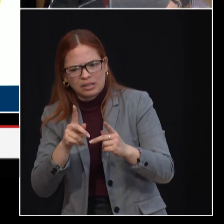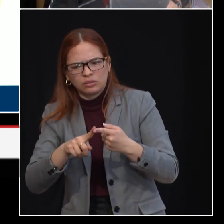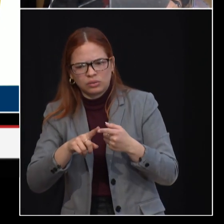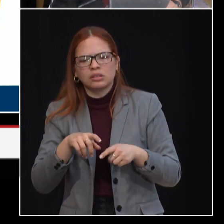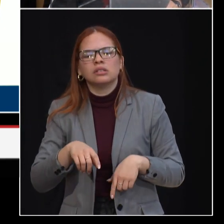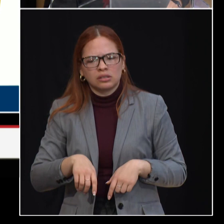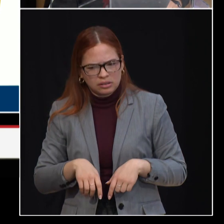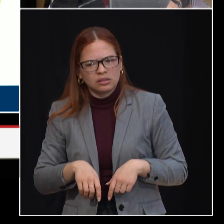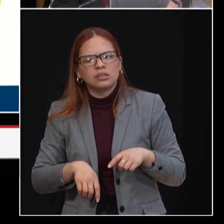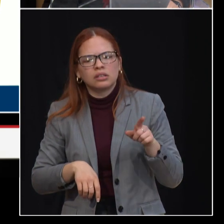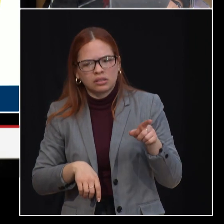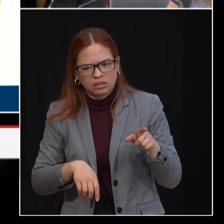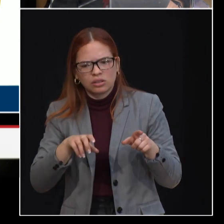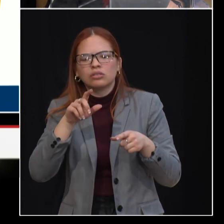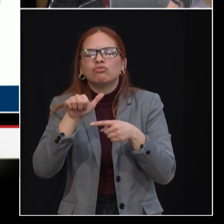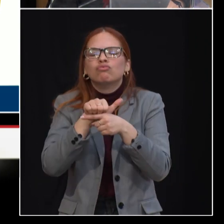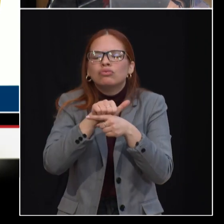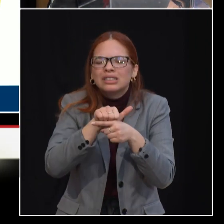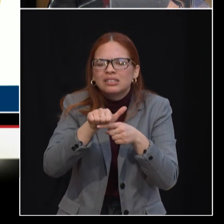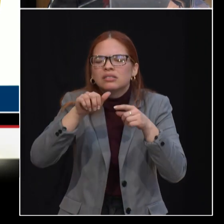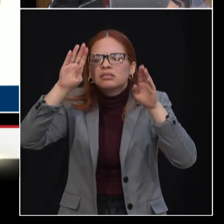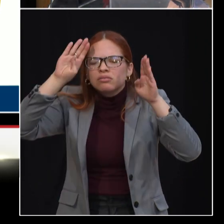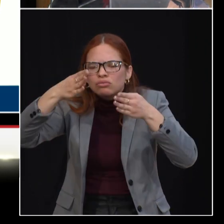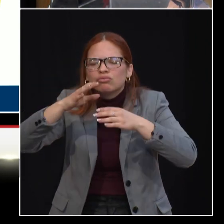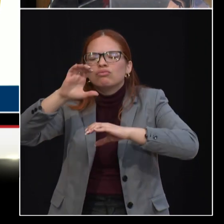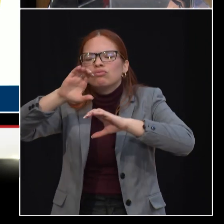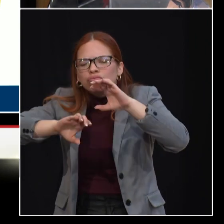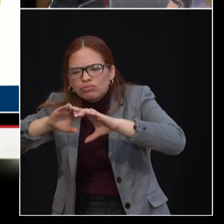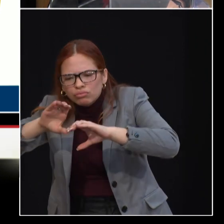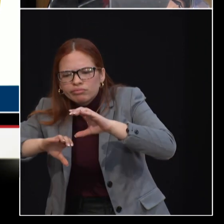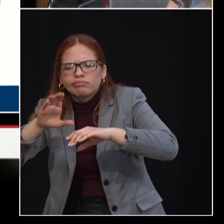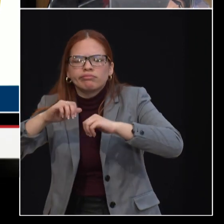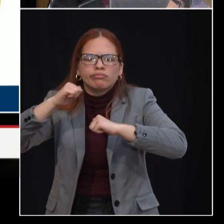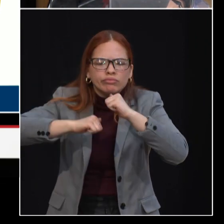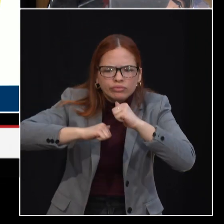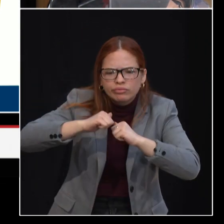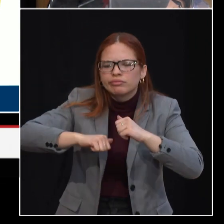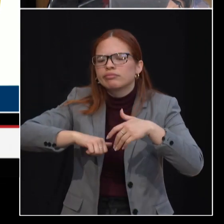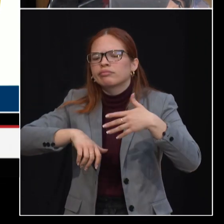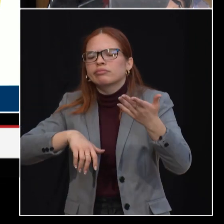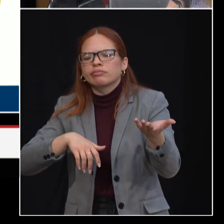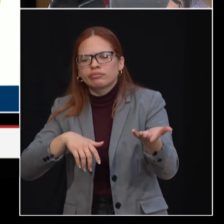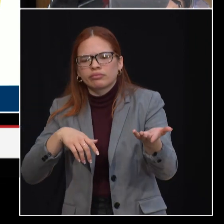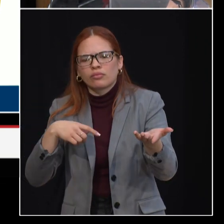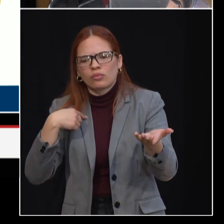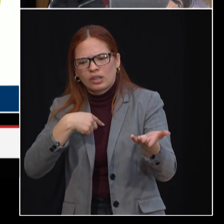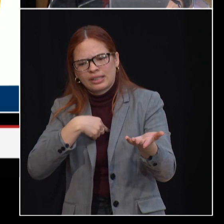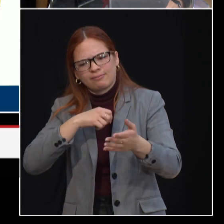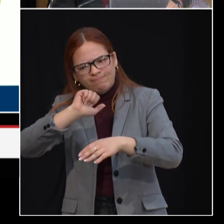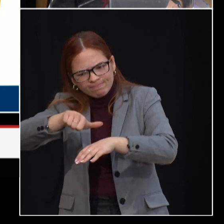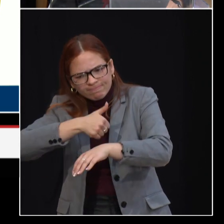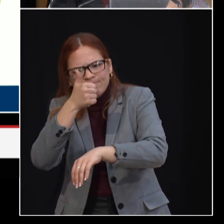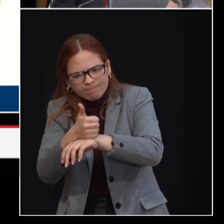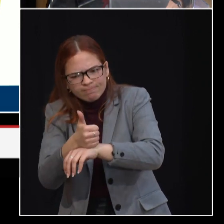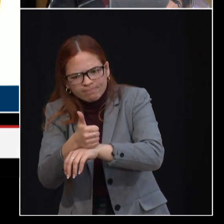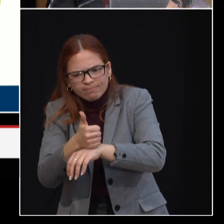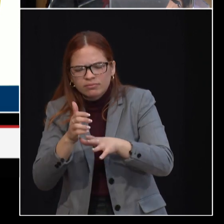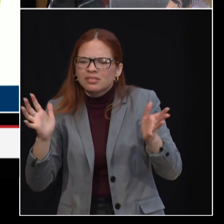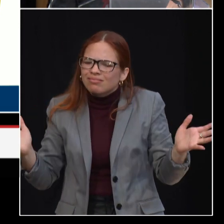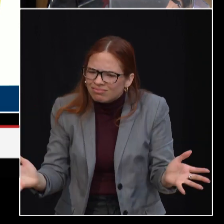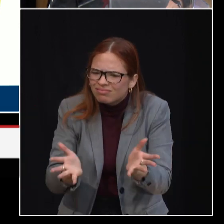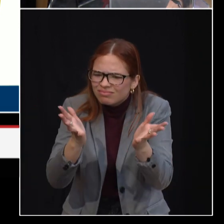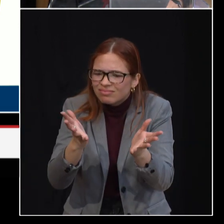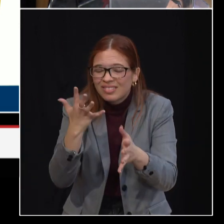training that's going to focus on construction, we built it, and Mayor, you delivered. So this May, we'll be celebrating 5 years of